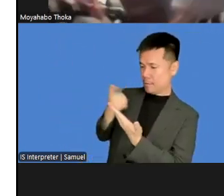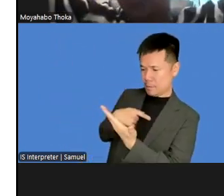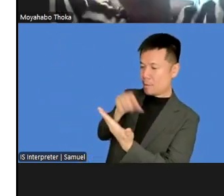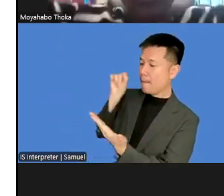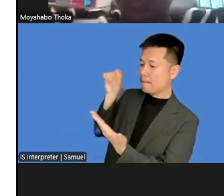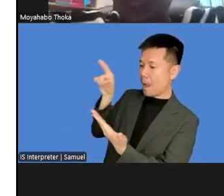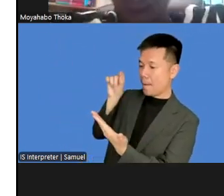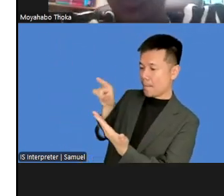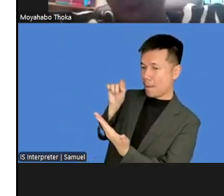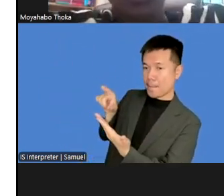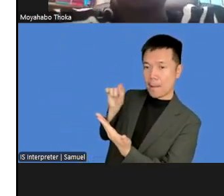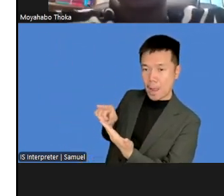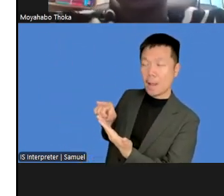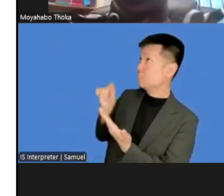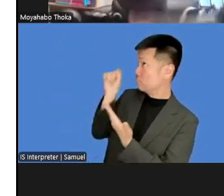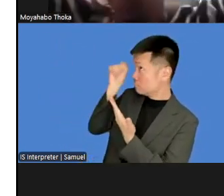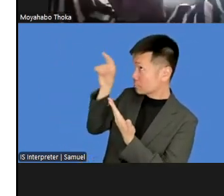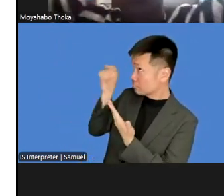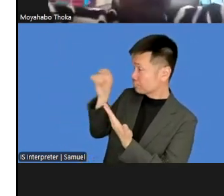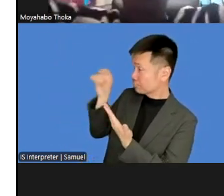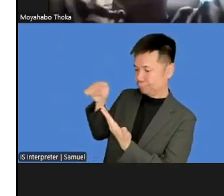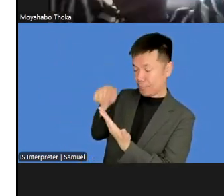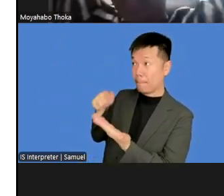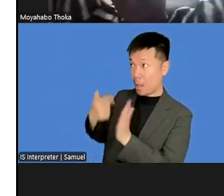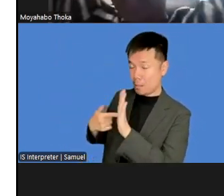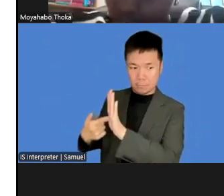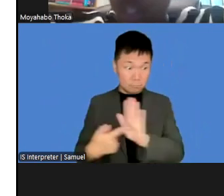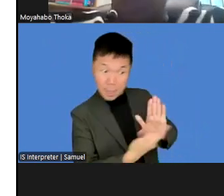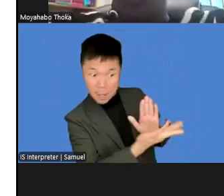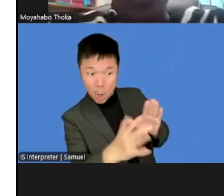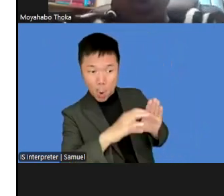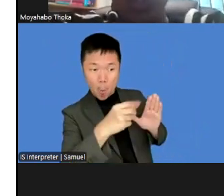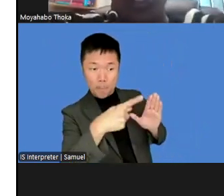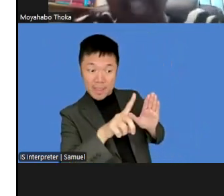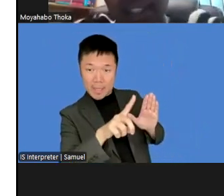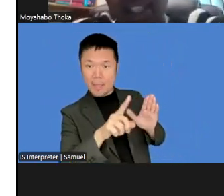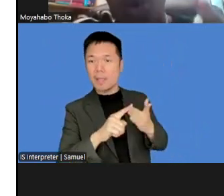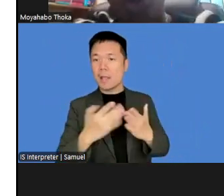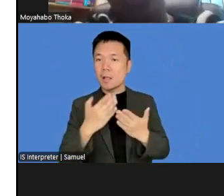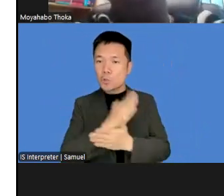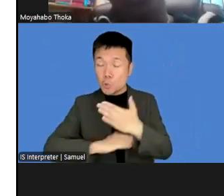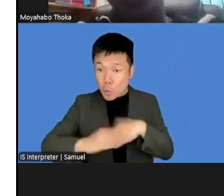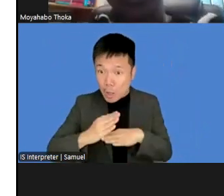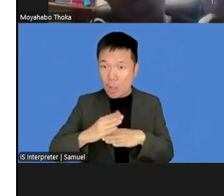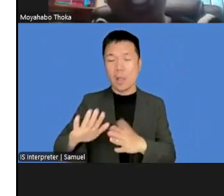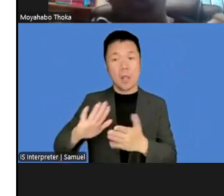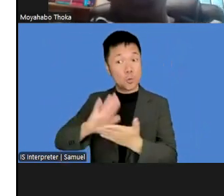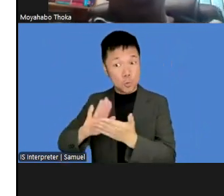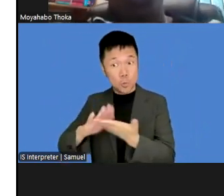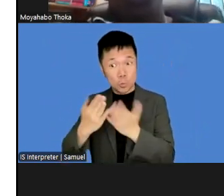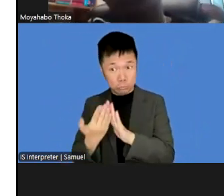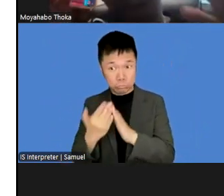people, other organizations for persons with disabilities, schools, everyone, to be able to look at and contribute to. And then once